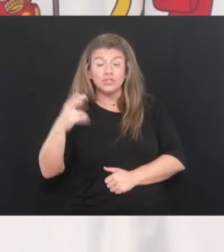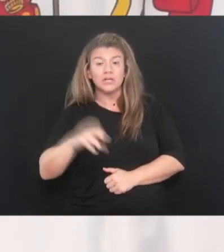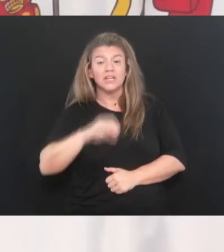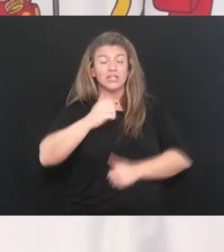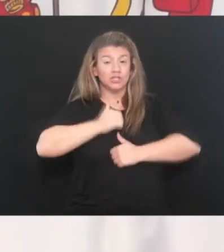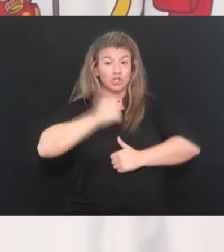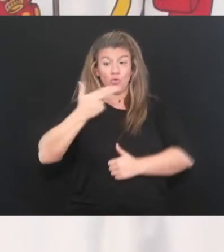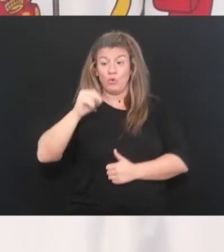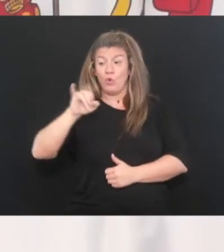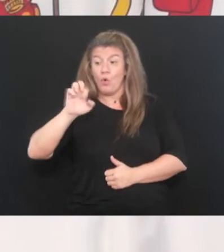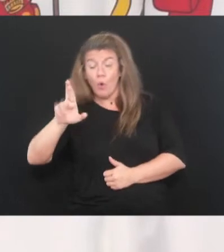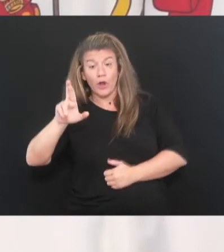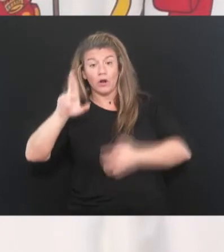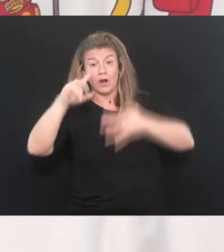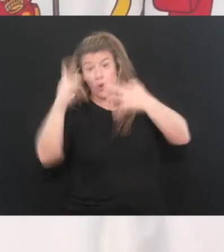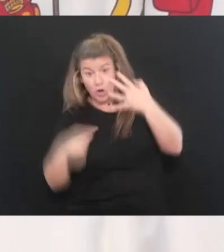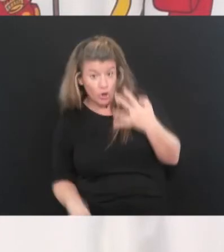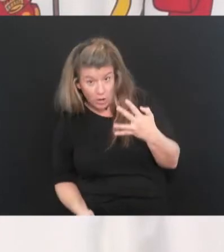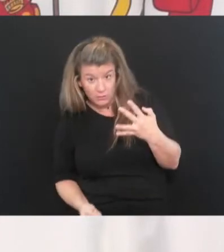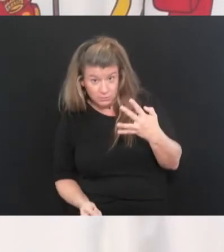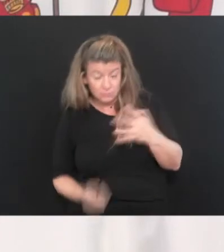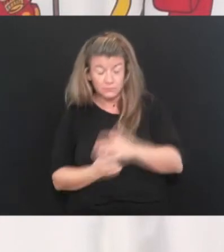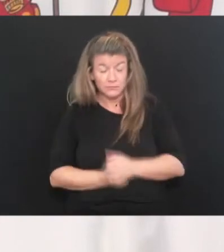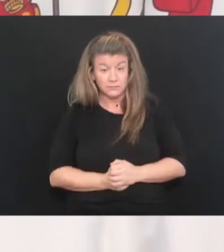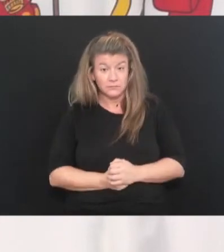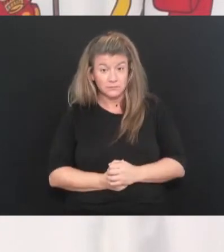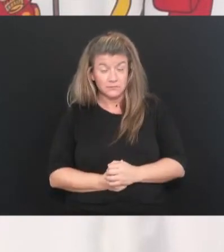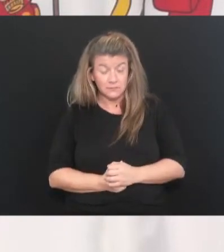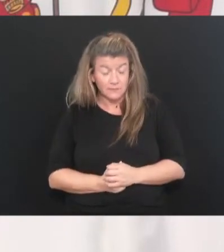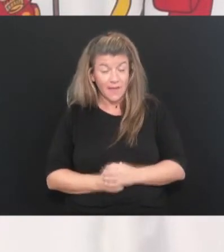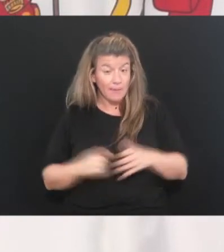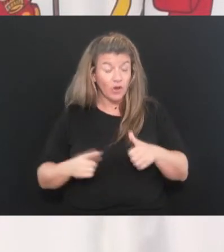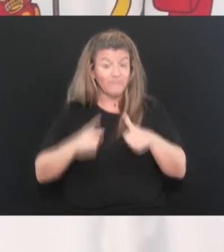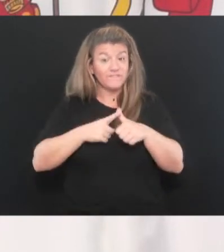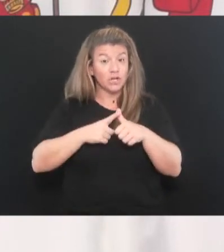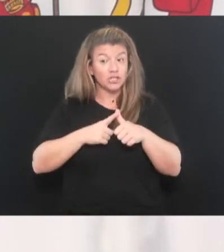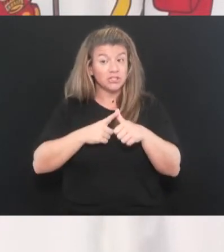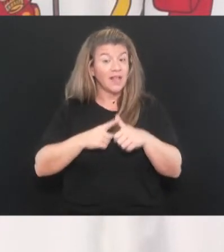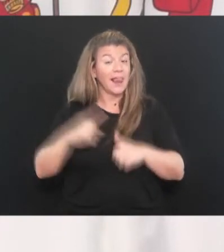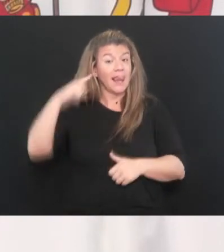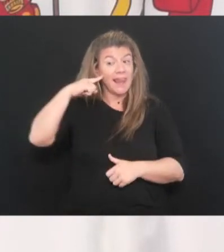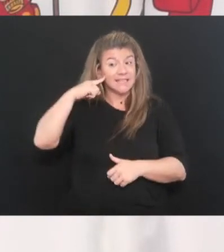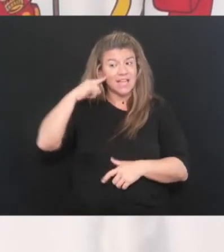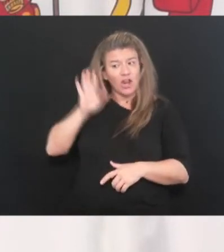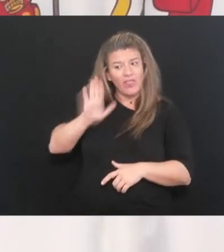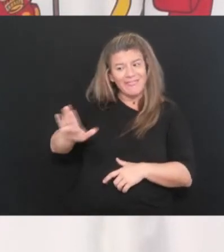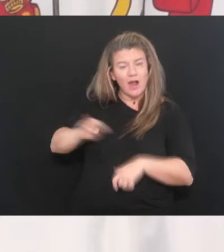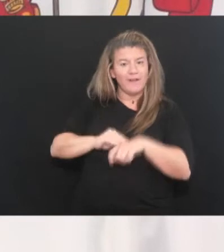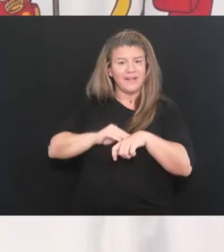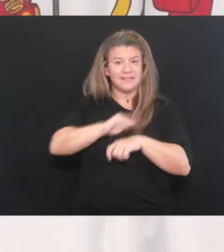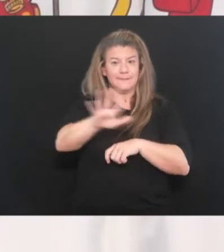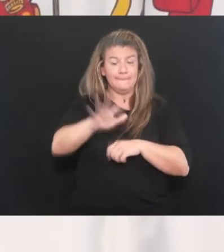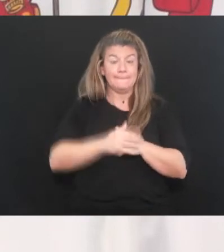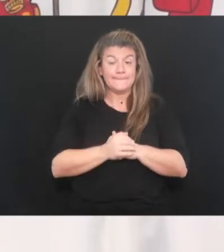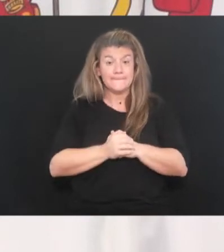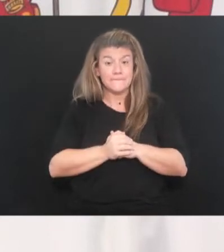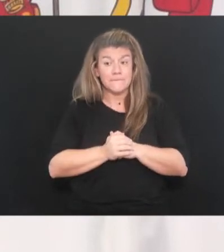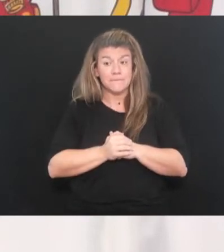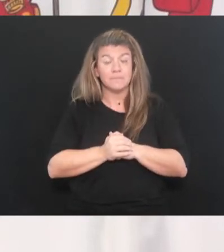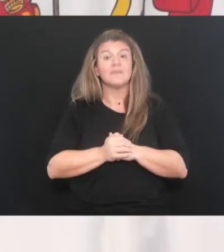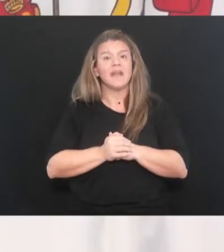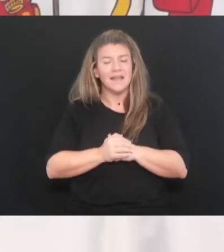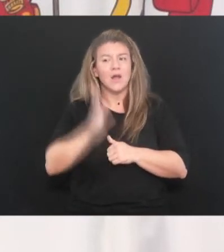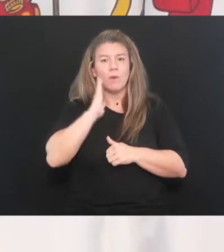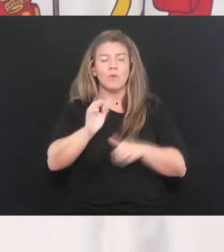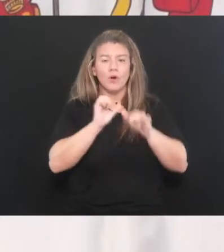General Hoyer, on and on and on. I'm going to first and foremost listen to their advice, and then we're going to